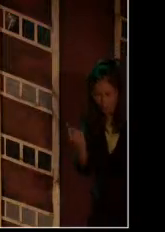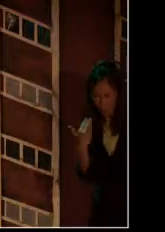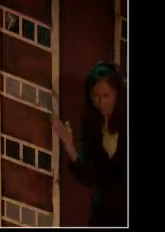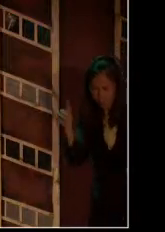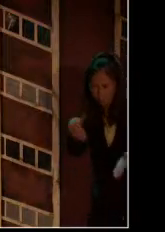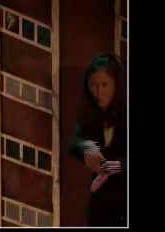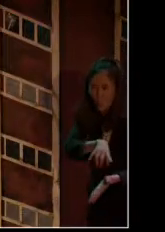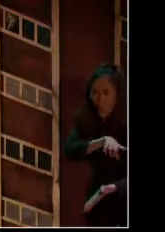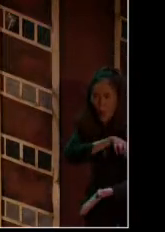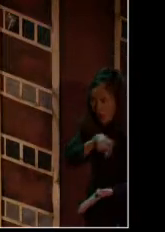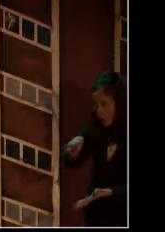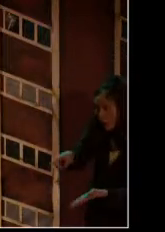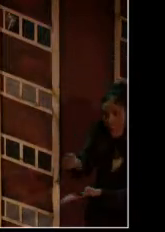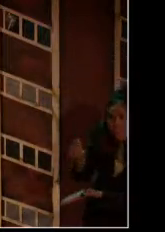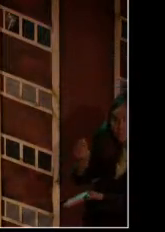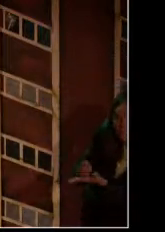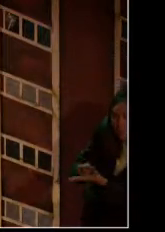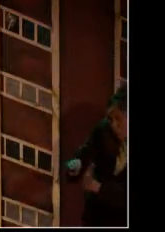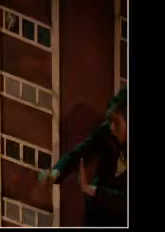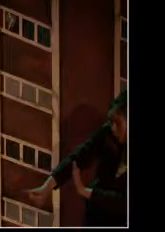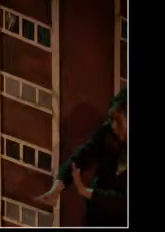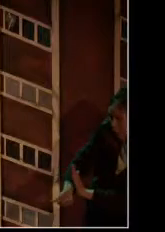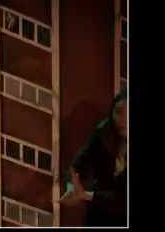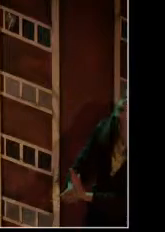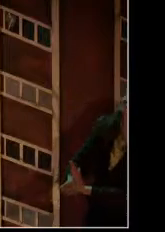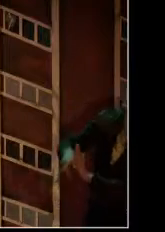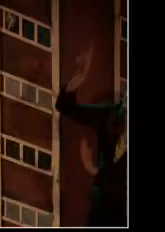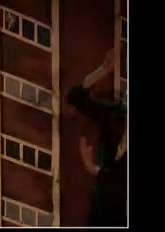you with more to spare.